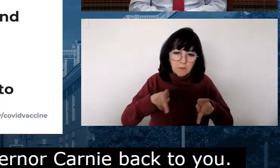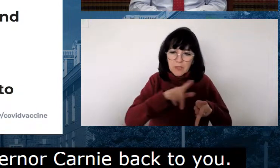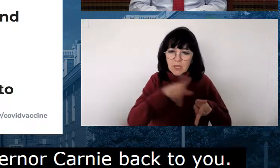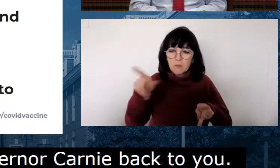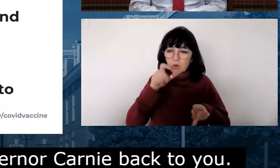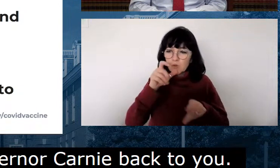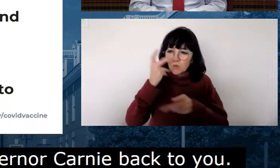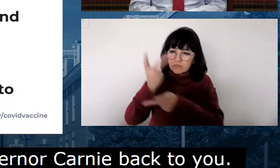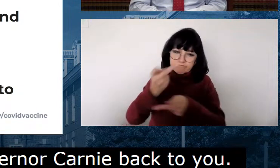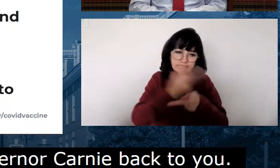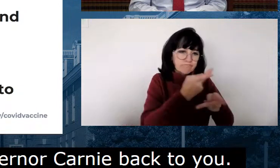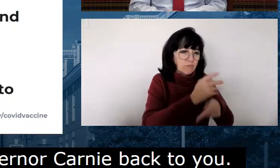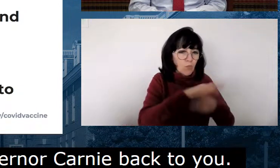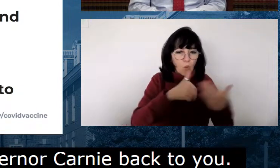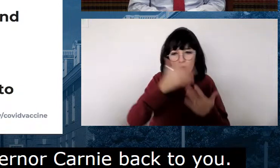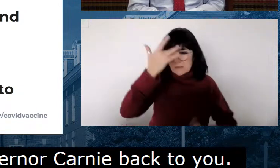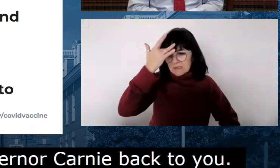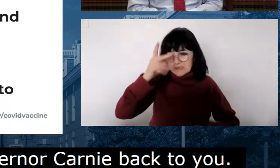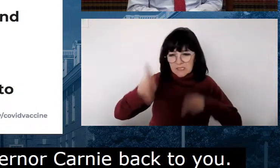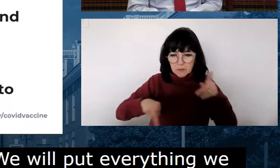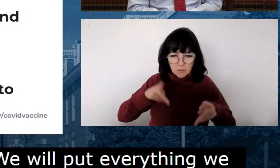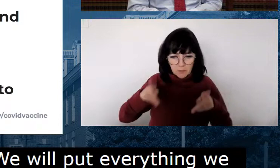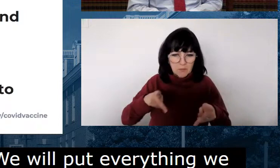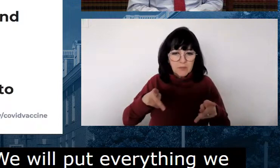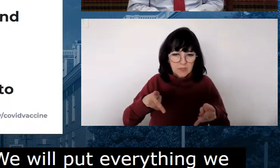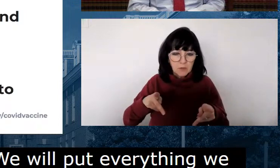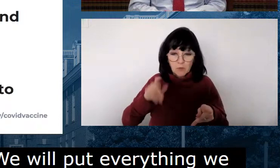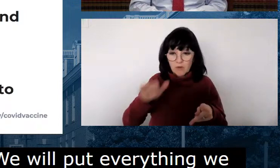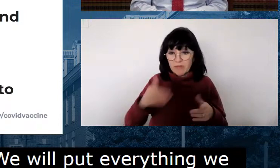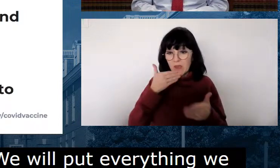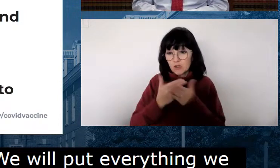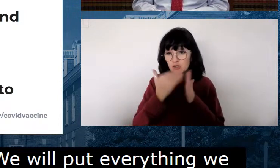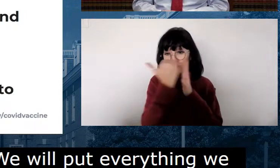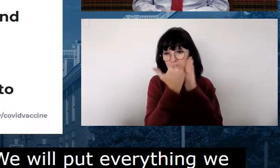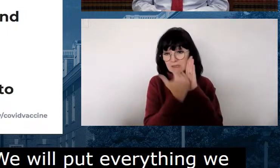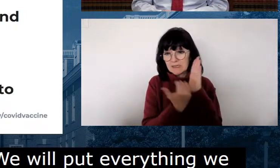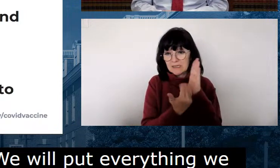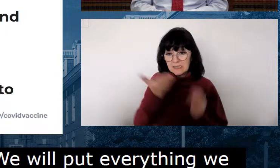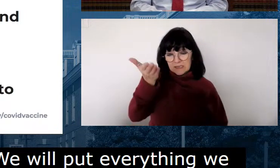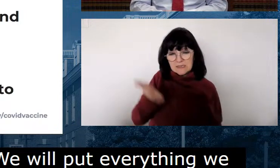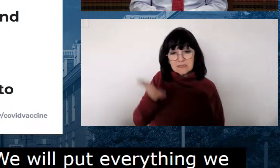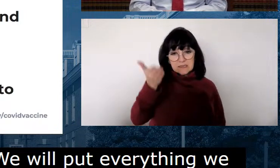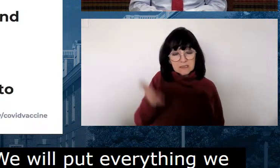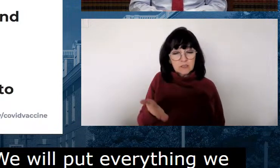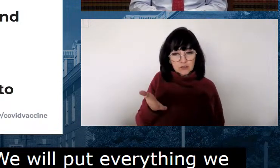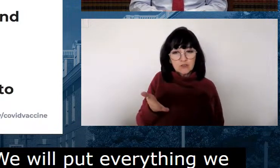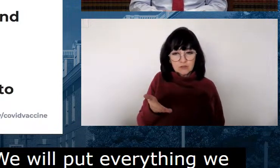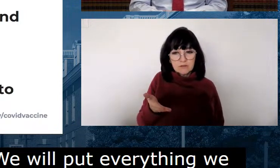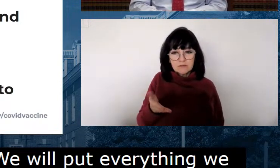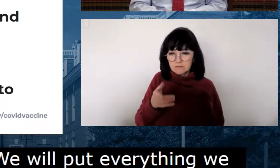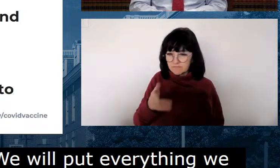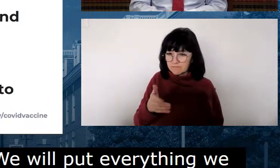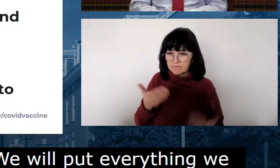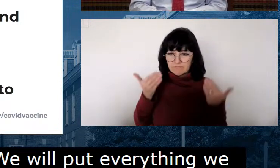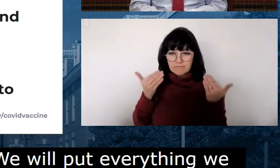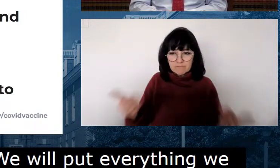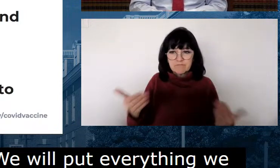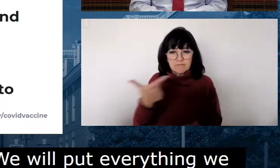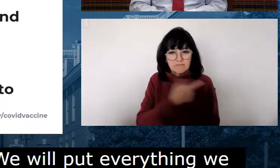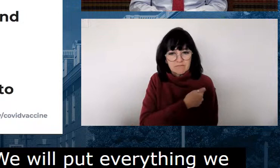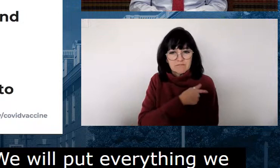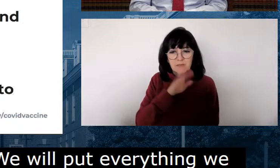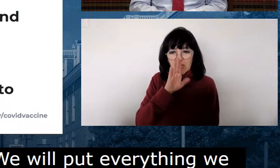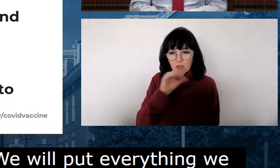and for Sharon and Dr. Tam. And here's a good list here that from Sharon's deck: get vaccinated and get your booster.